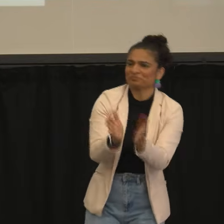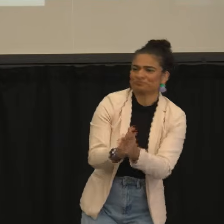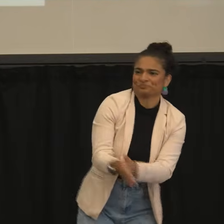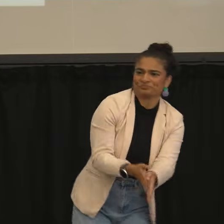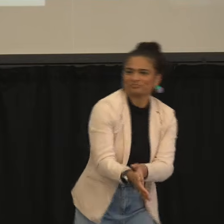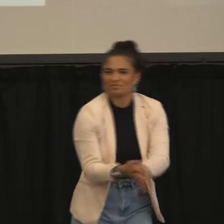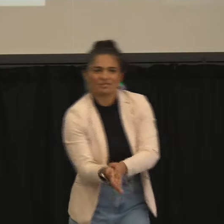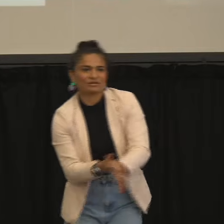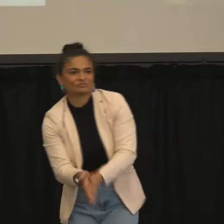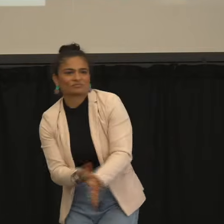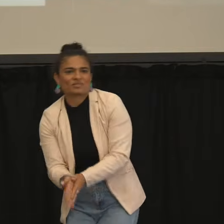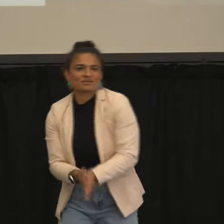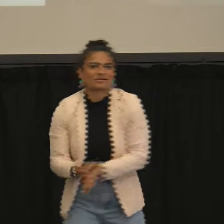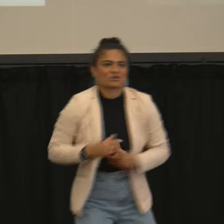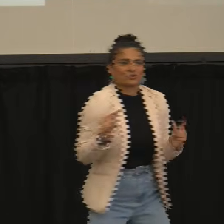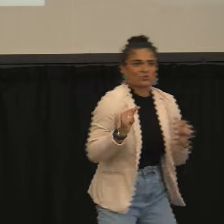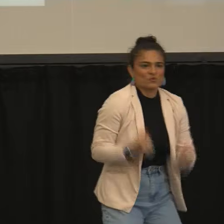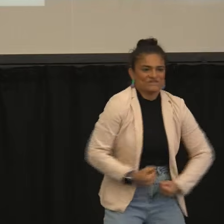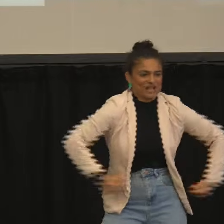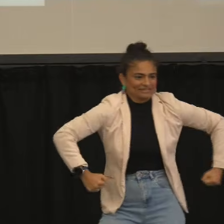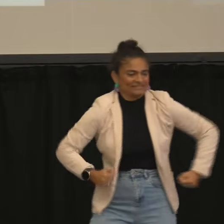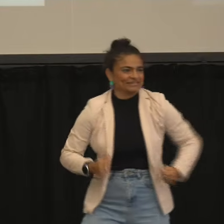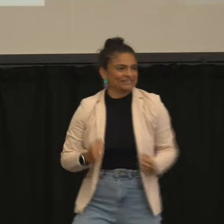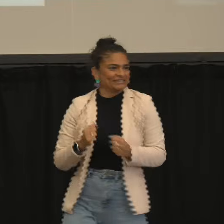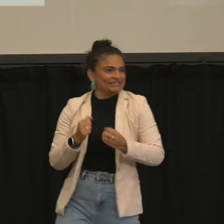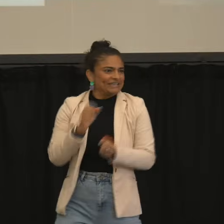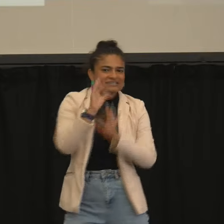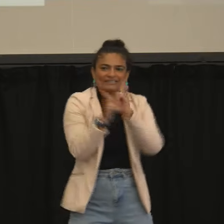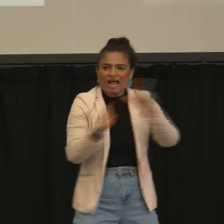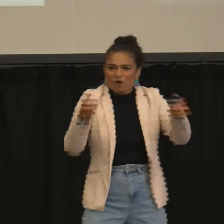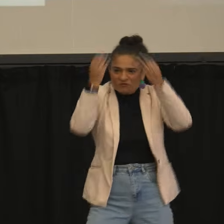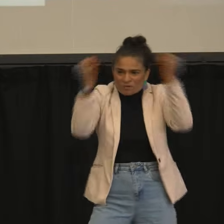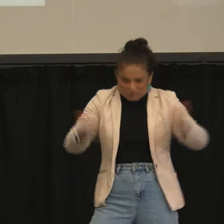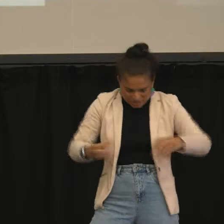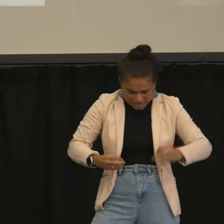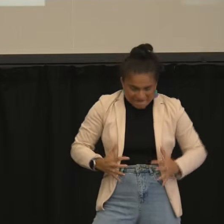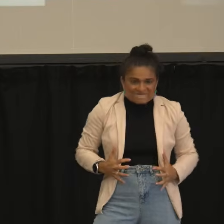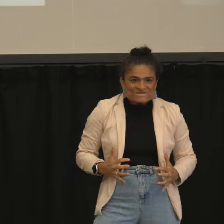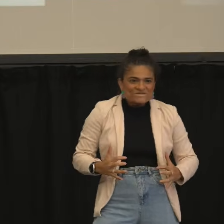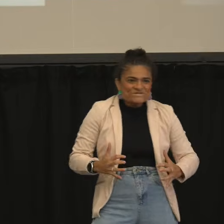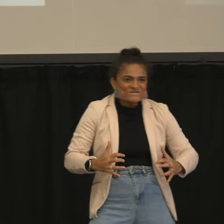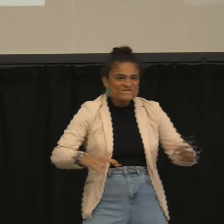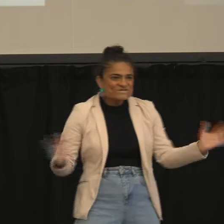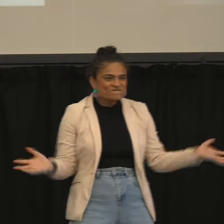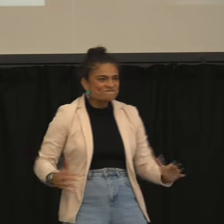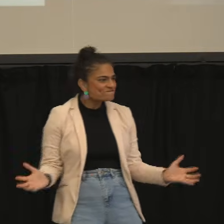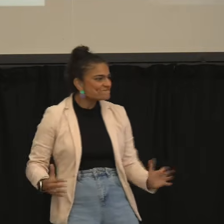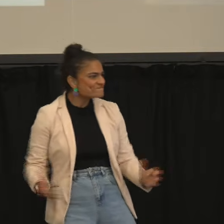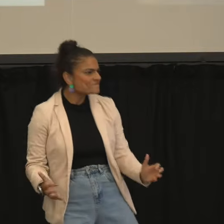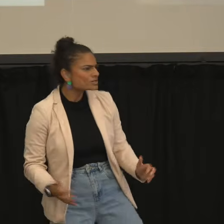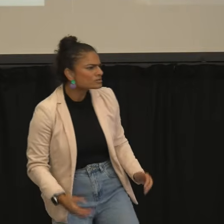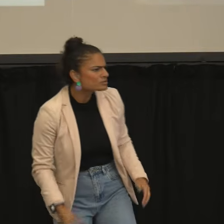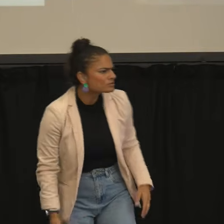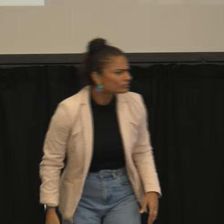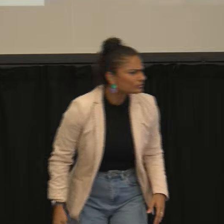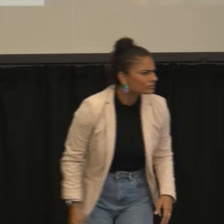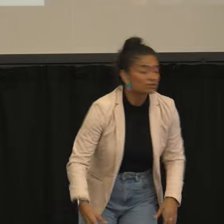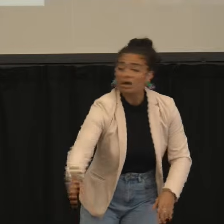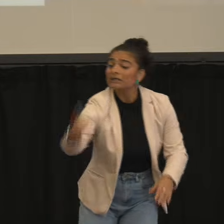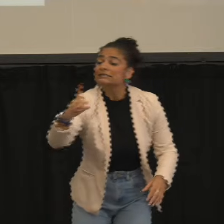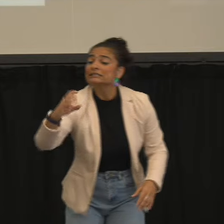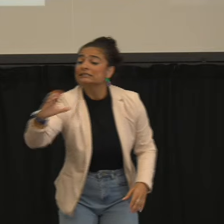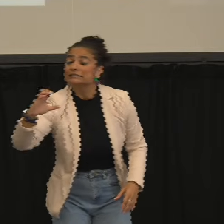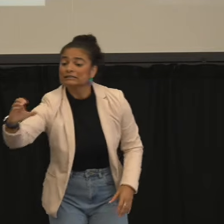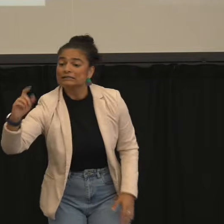Okay, great. We've got some new information to add. Soon we'll fatten up this little baby to make sure that we've